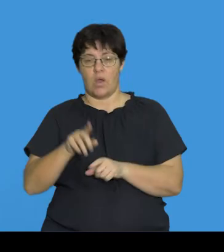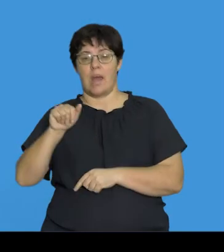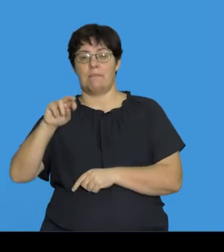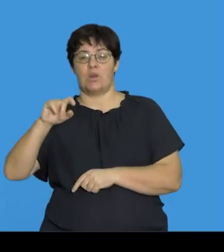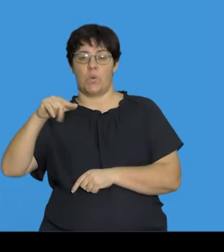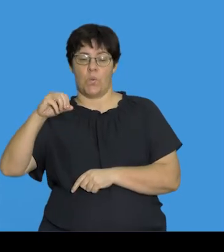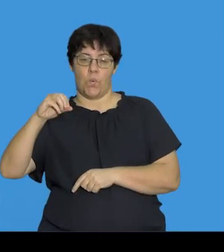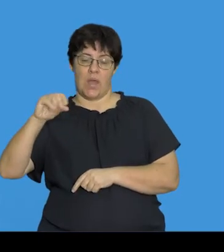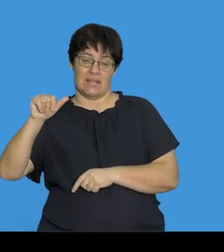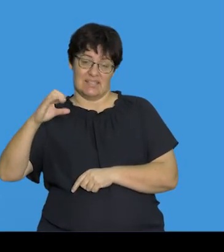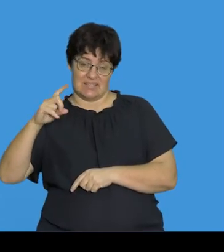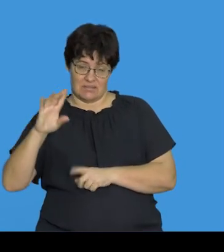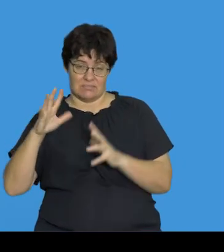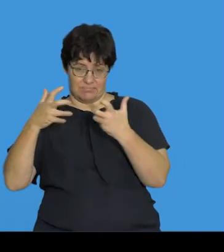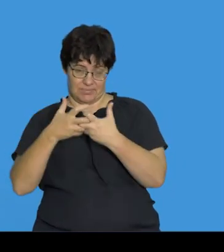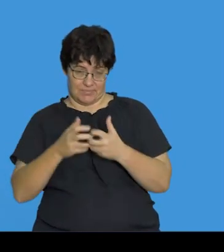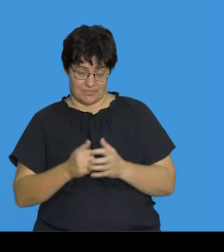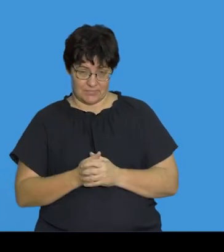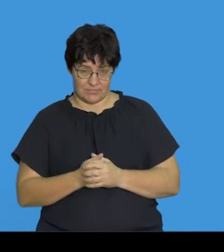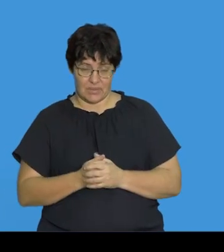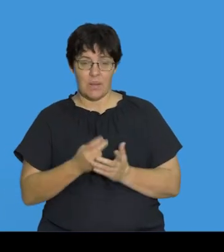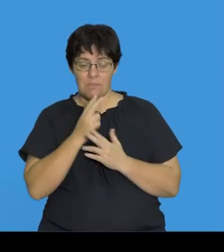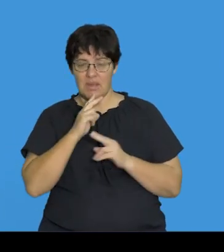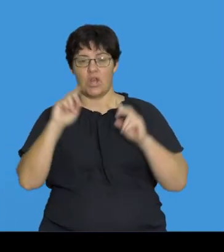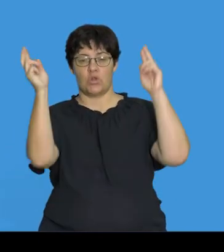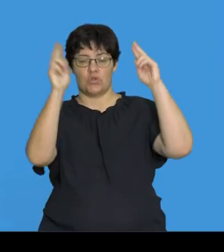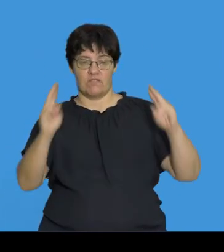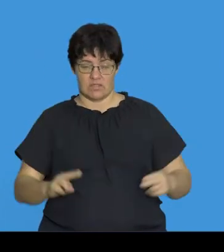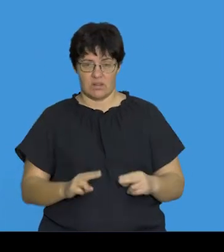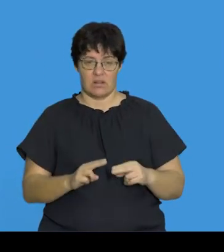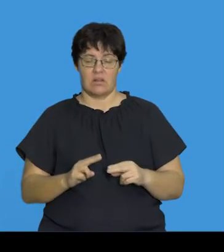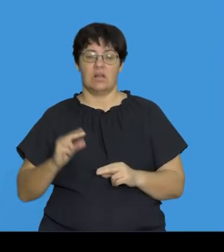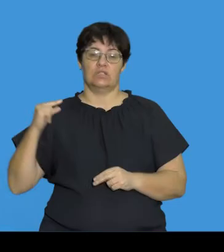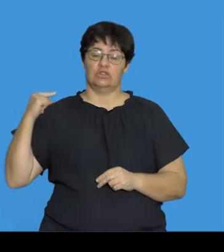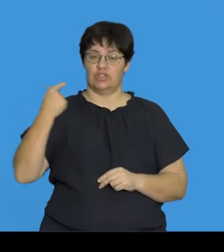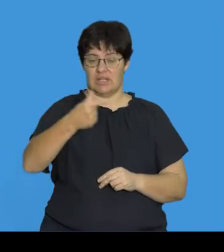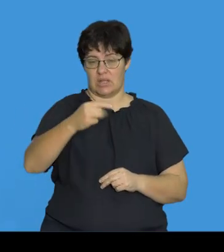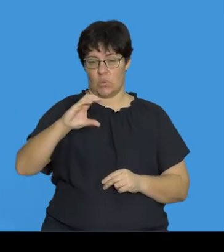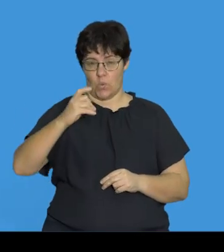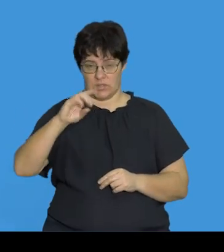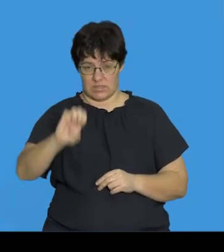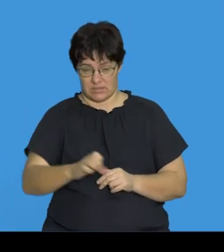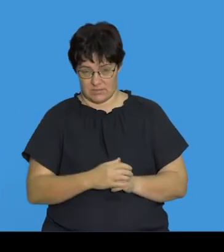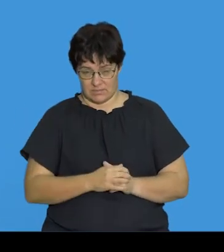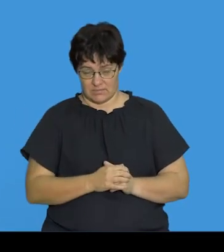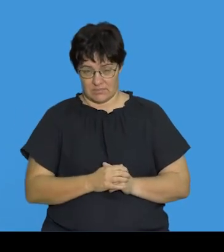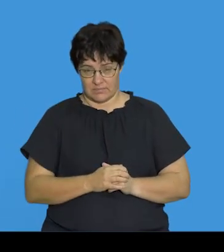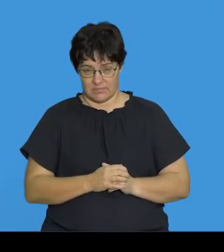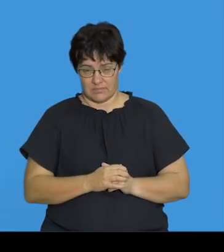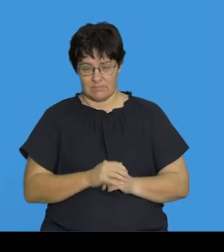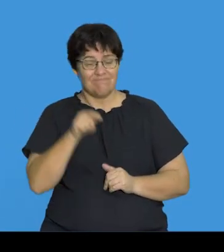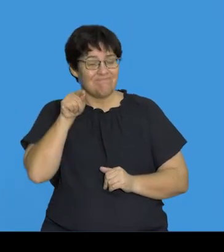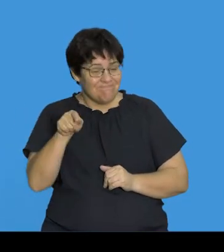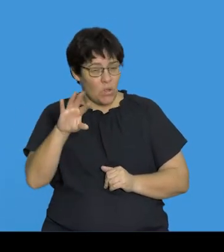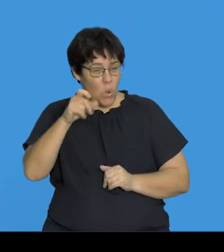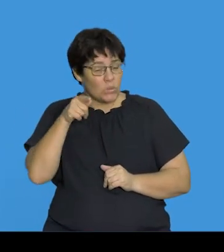acids. And this is called the universal genetic code. And so that